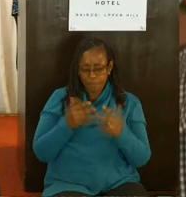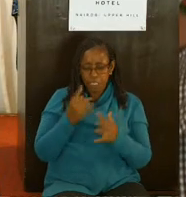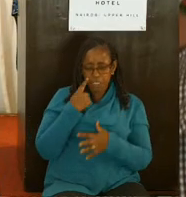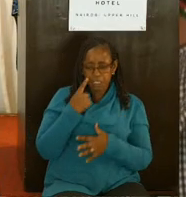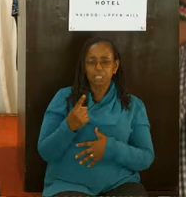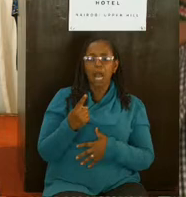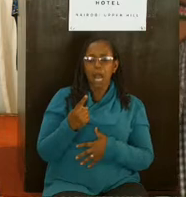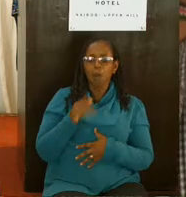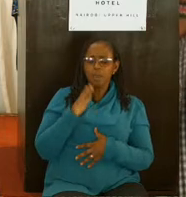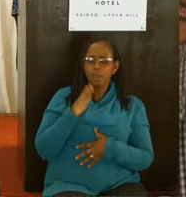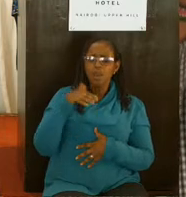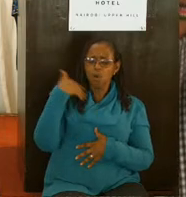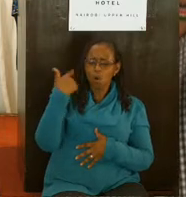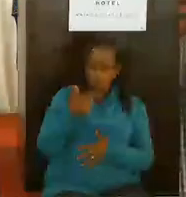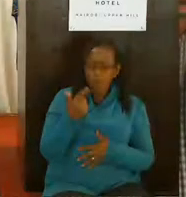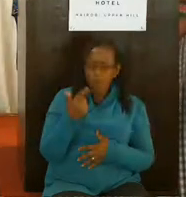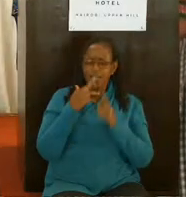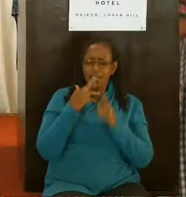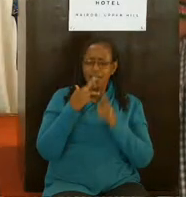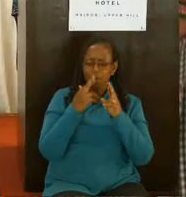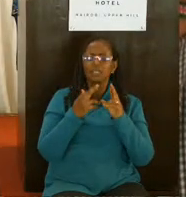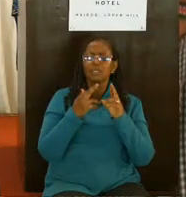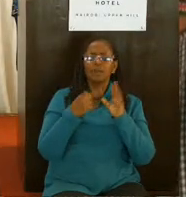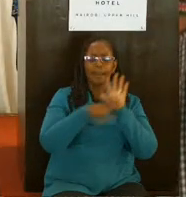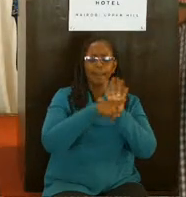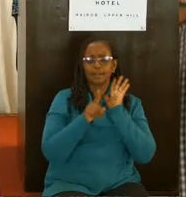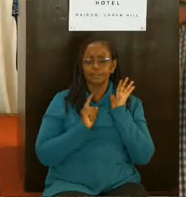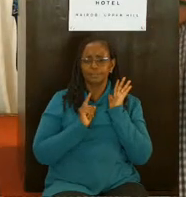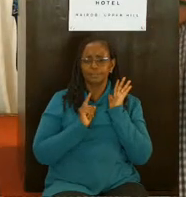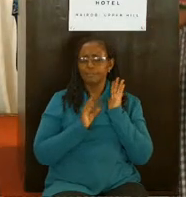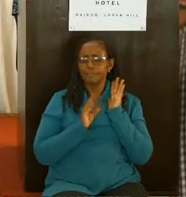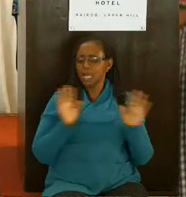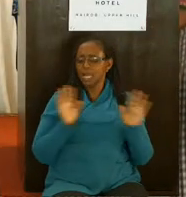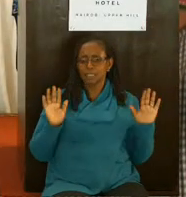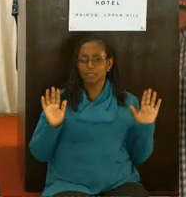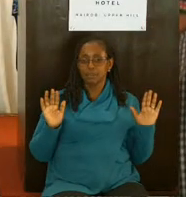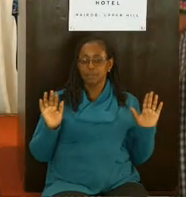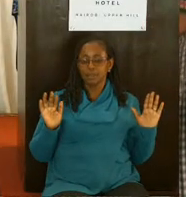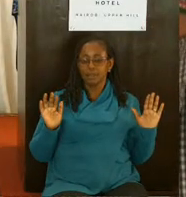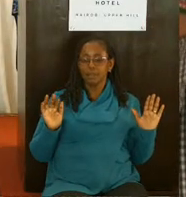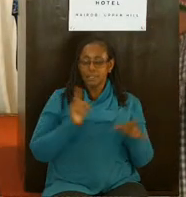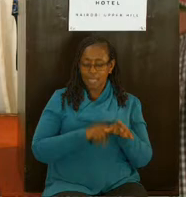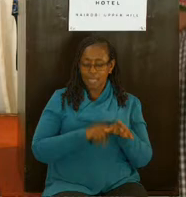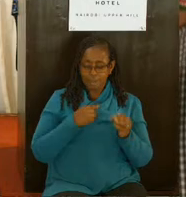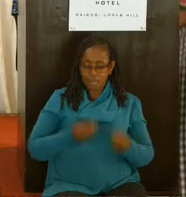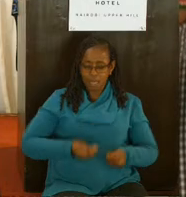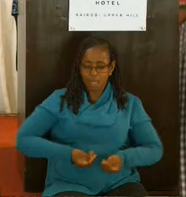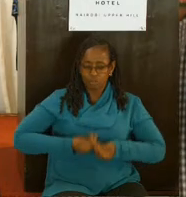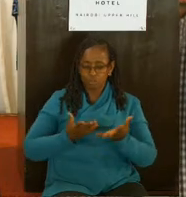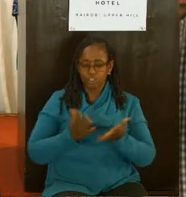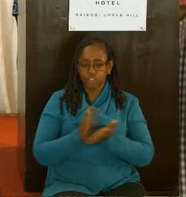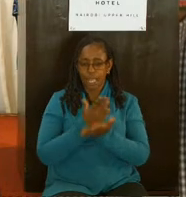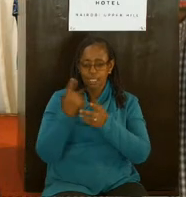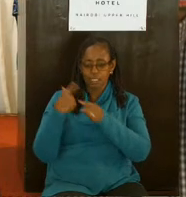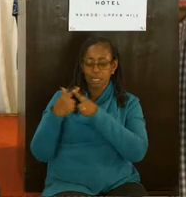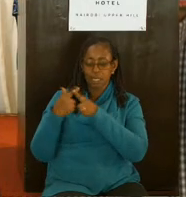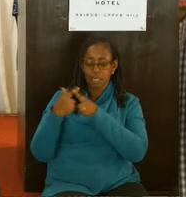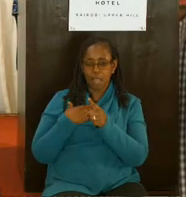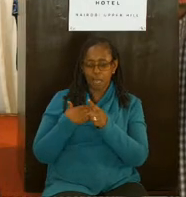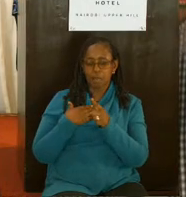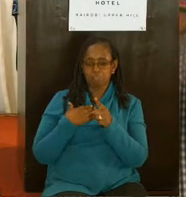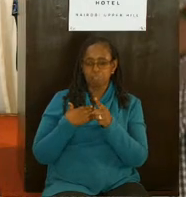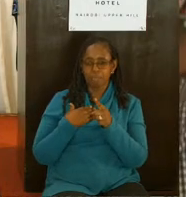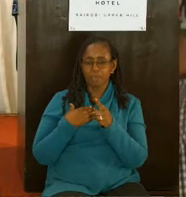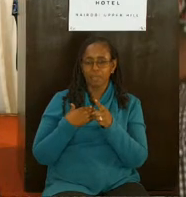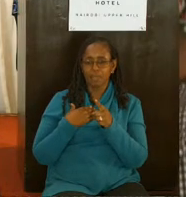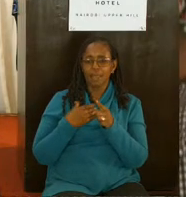women are always reported always on the negative side of life and while I was giving my own experience saying for me media were very